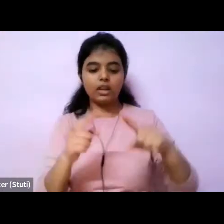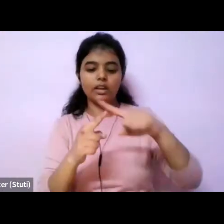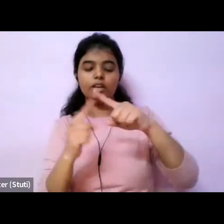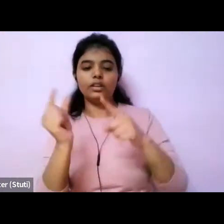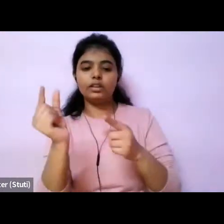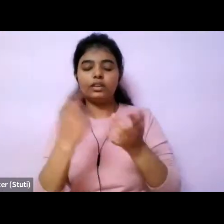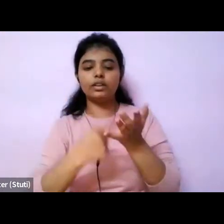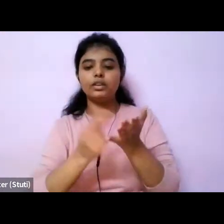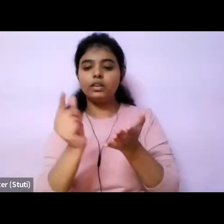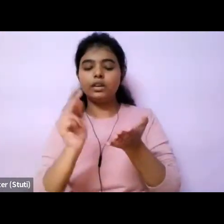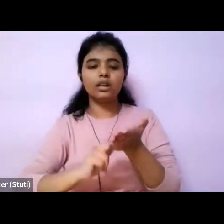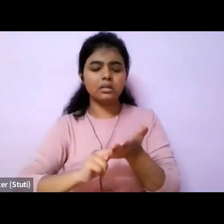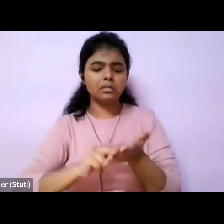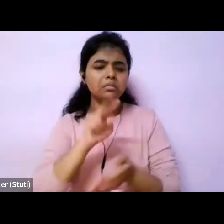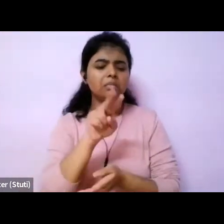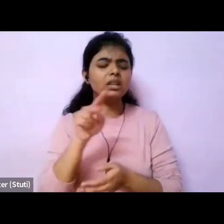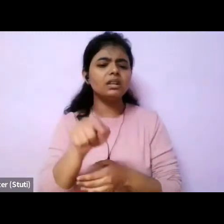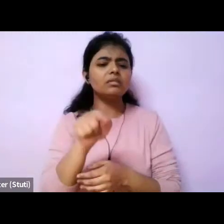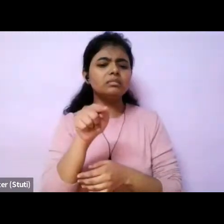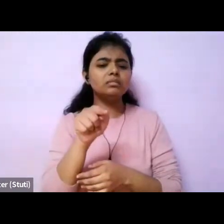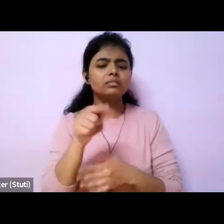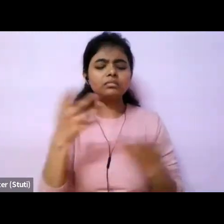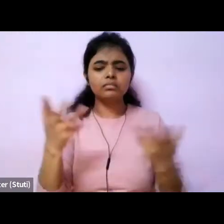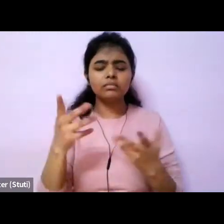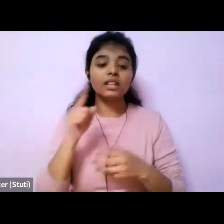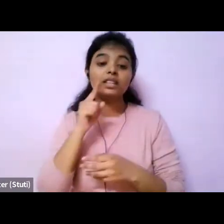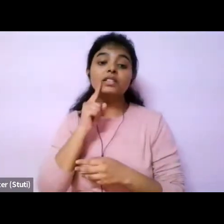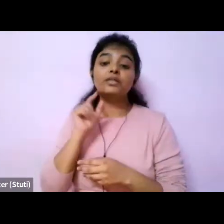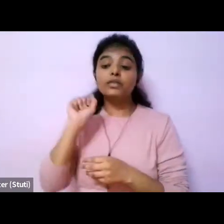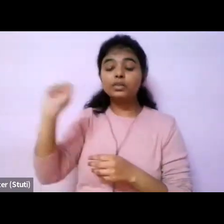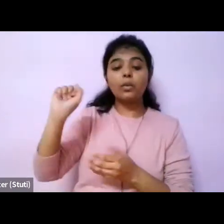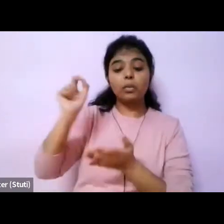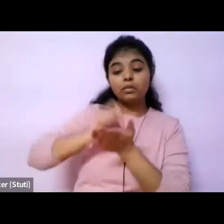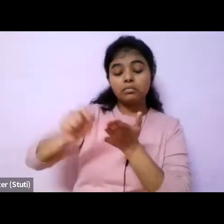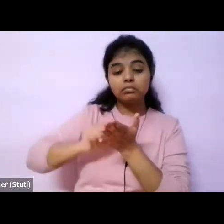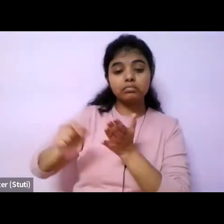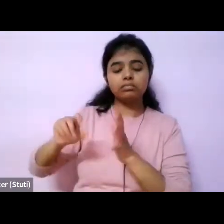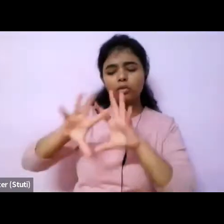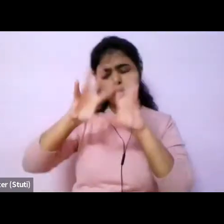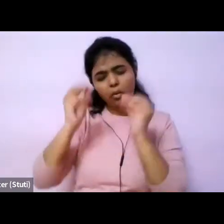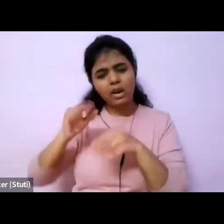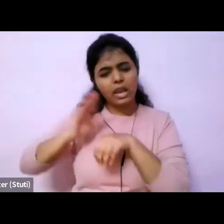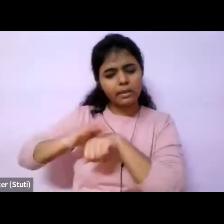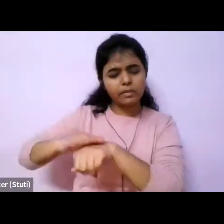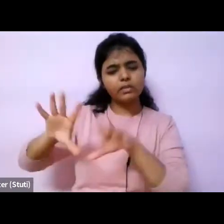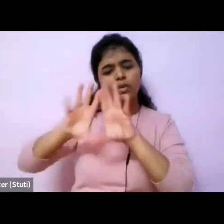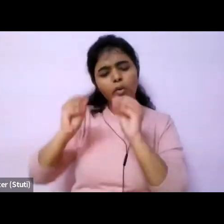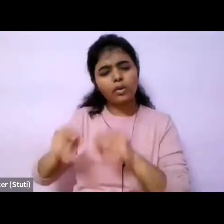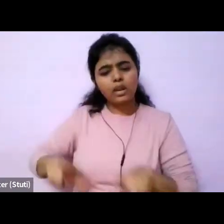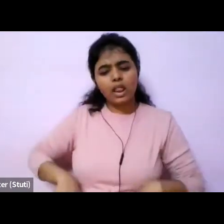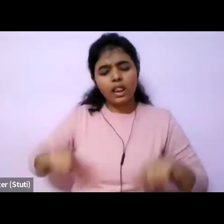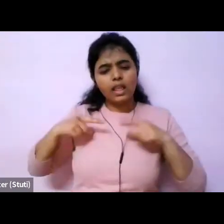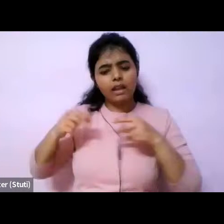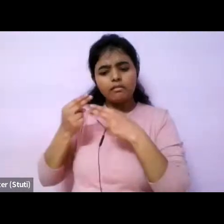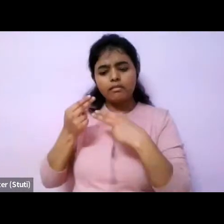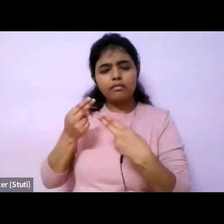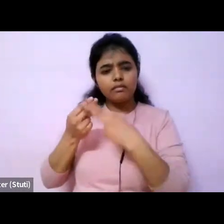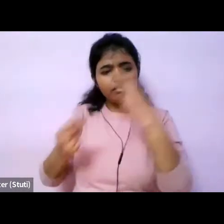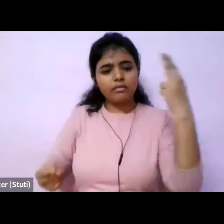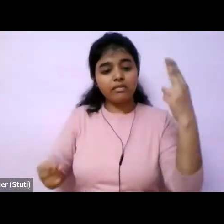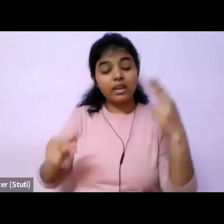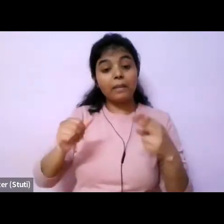foremost catalysis for Vasishta to narrativize his experience of living as deaf in